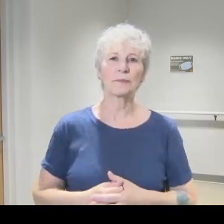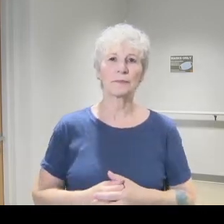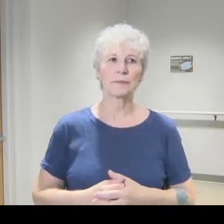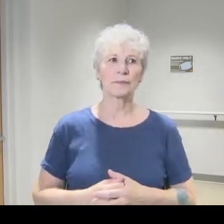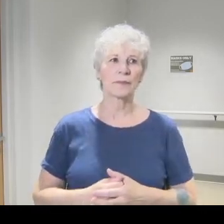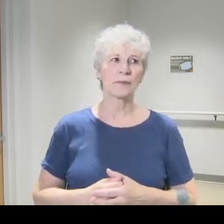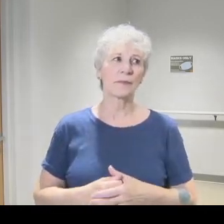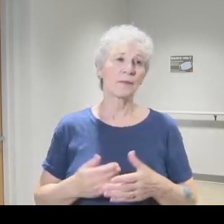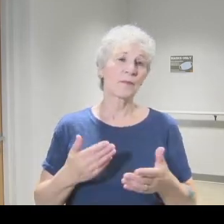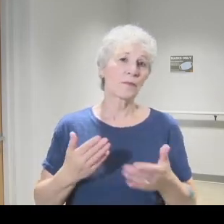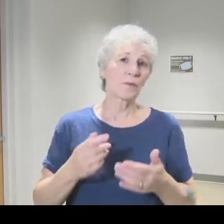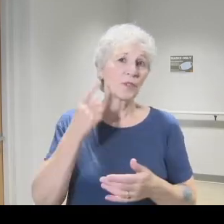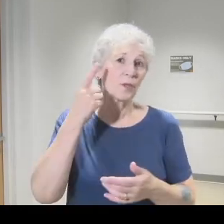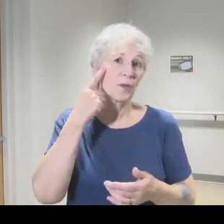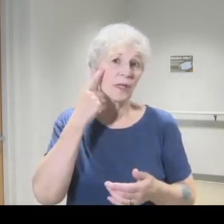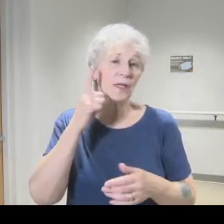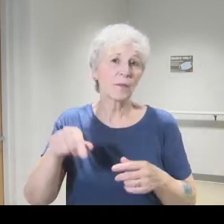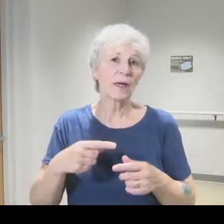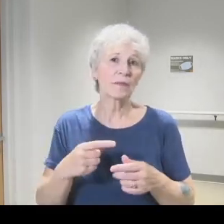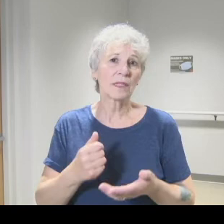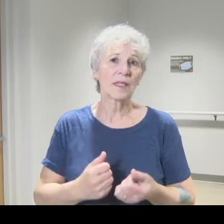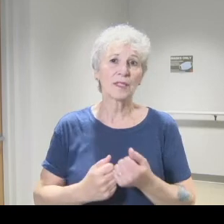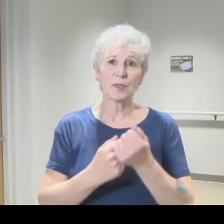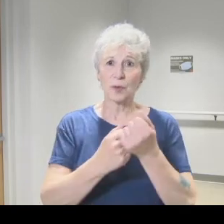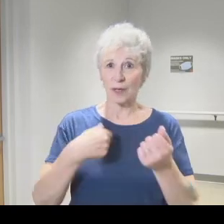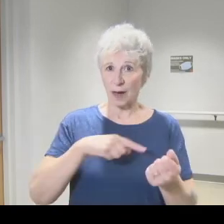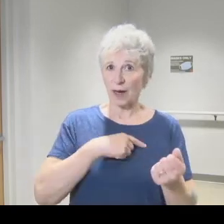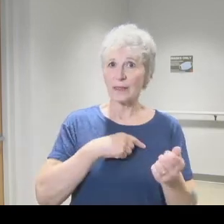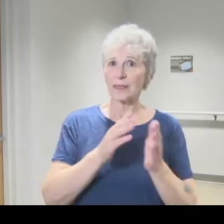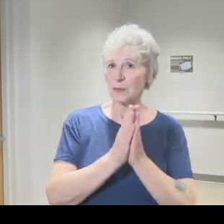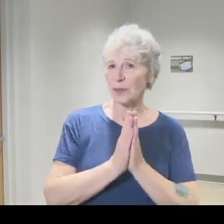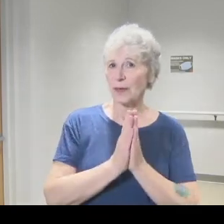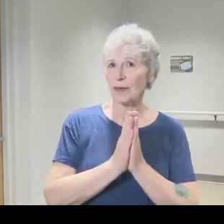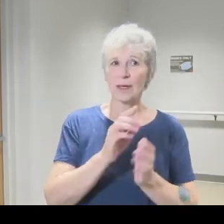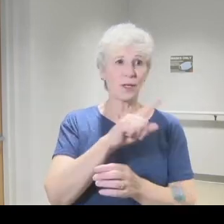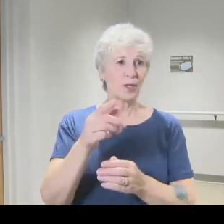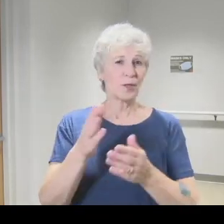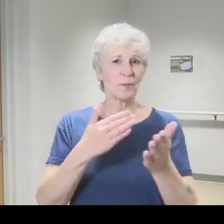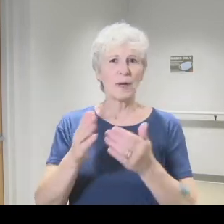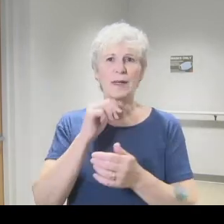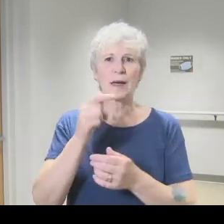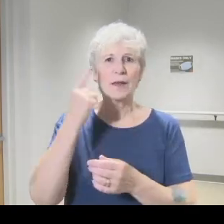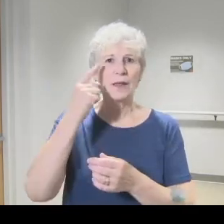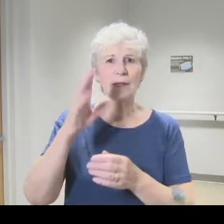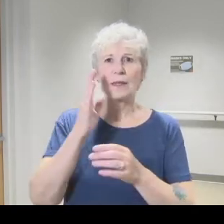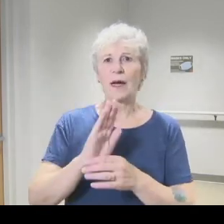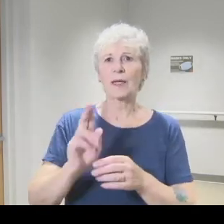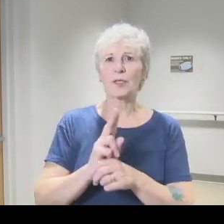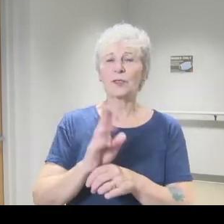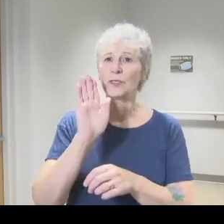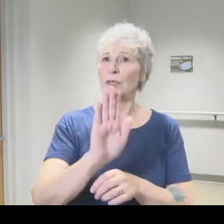would you possibly consider supporting us in prayer? See, you may not think God uses your prayers, but